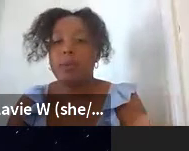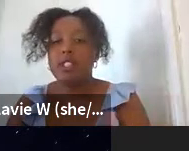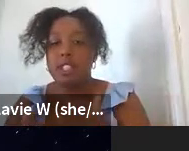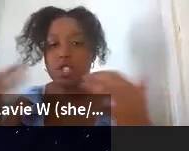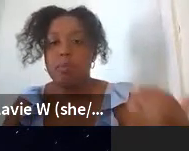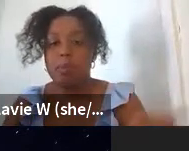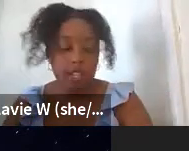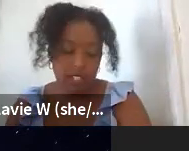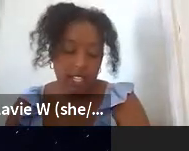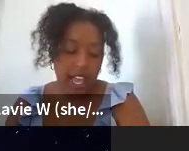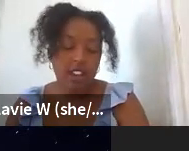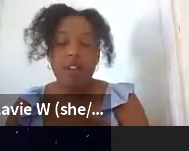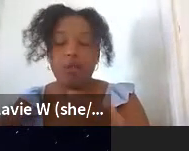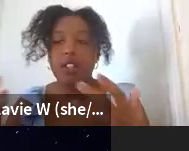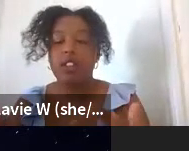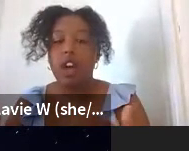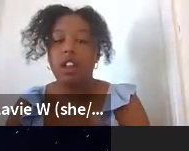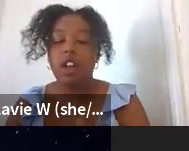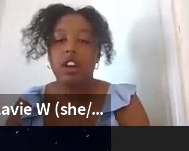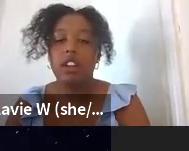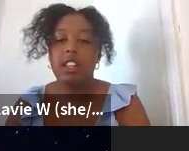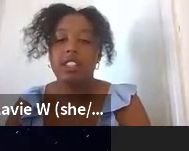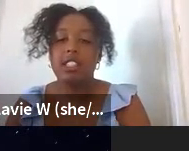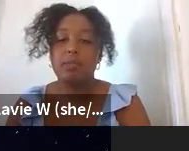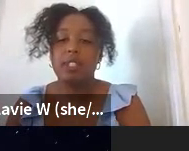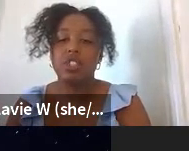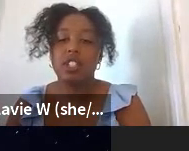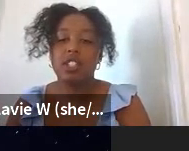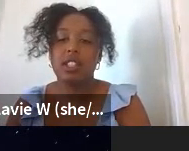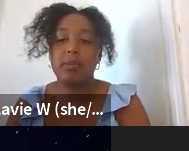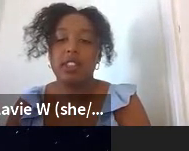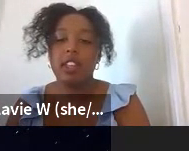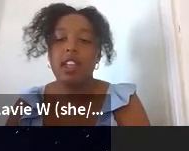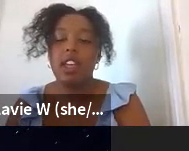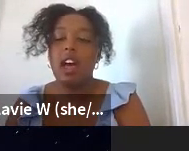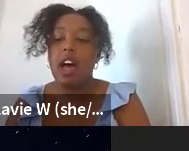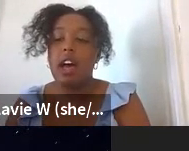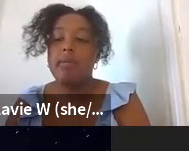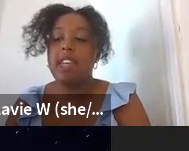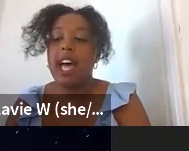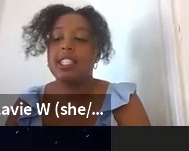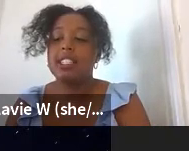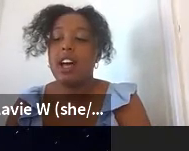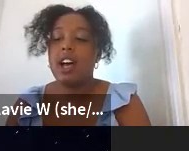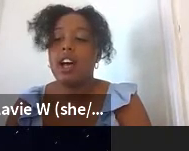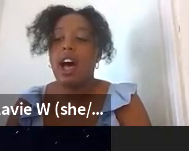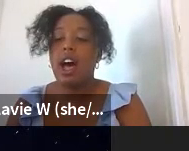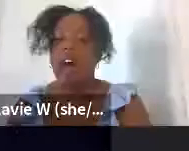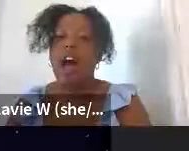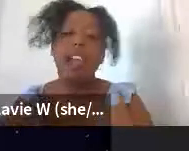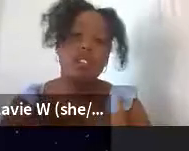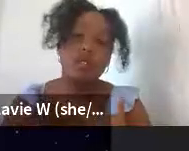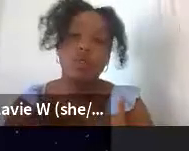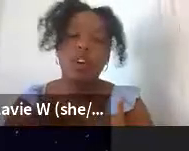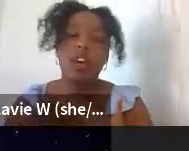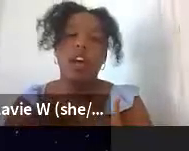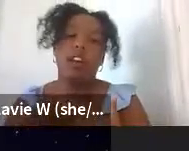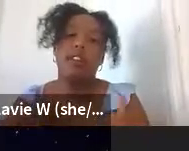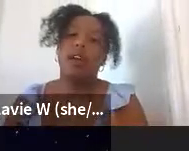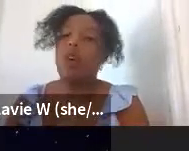doing this presentation and putting it together, I really thought long and hard that this is potentially something that I could